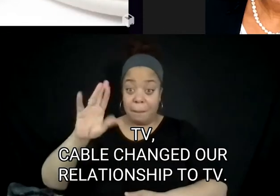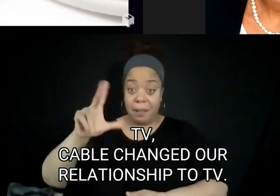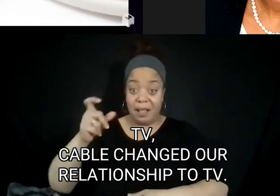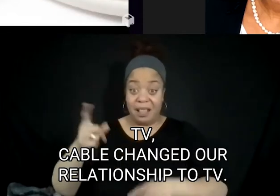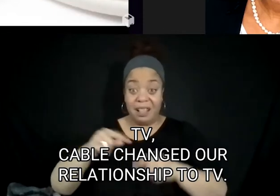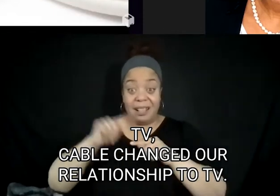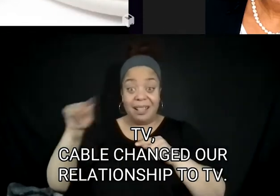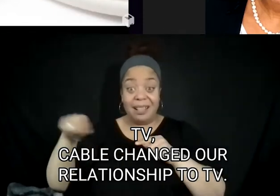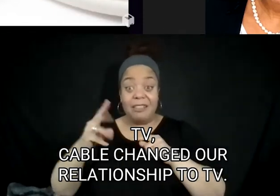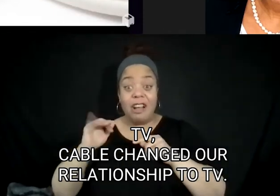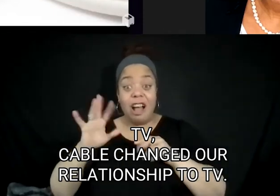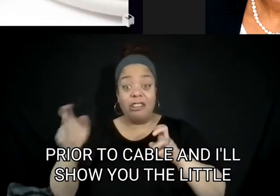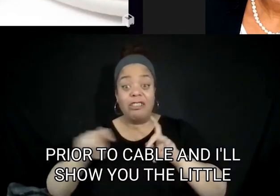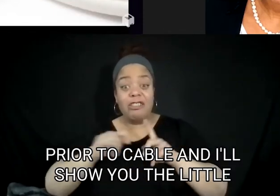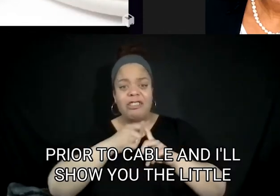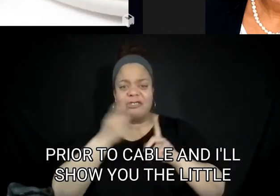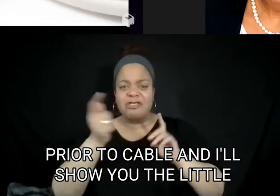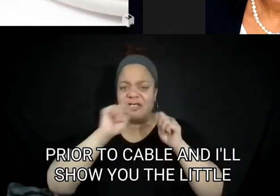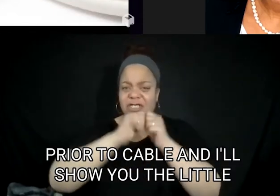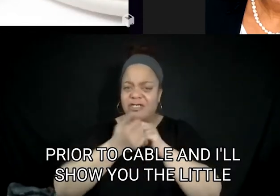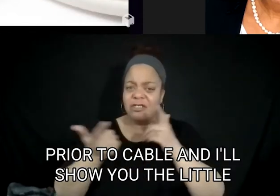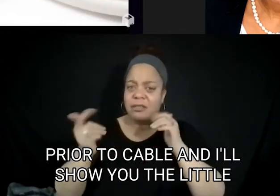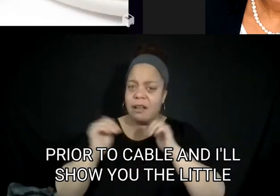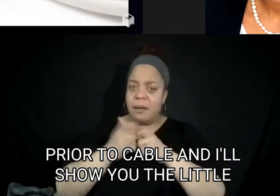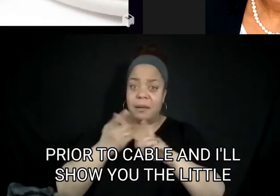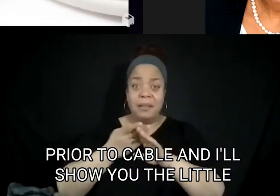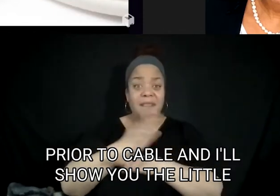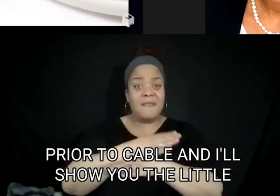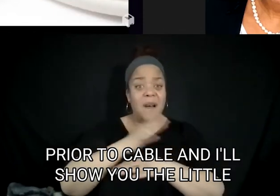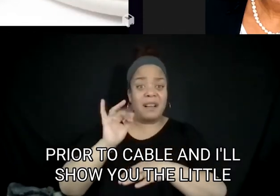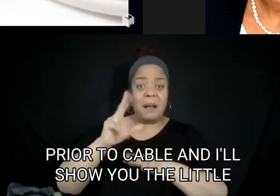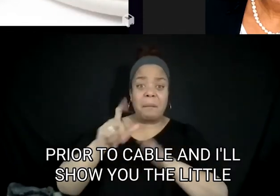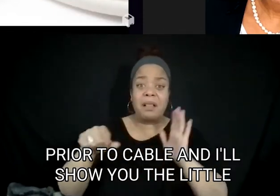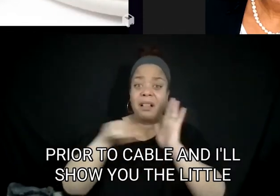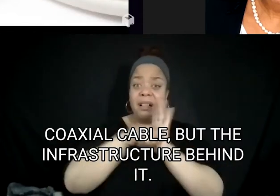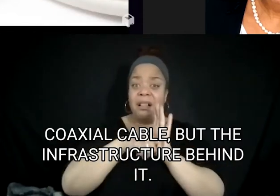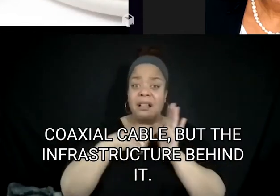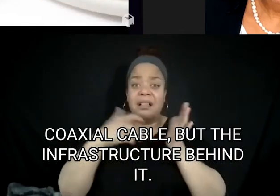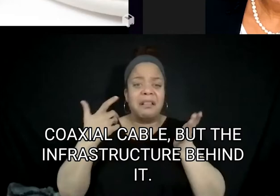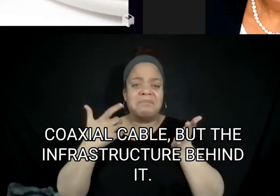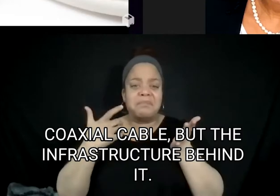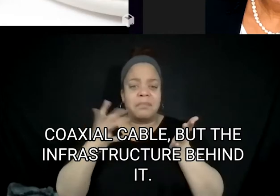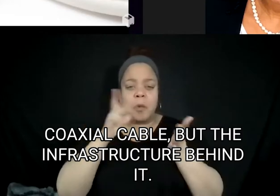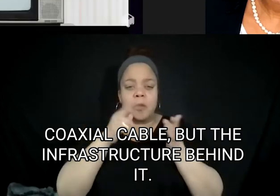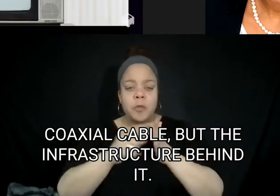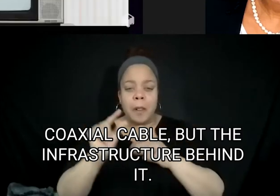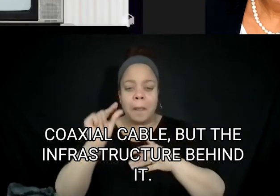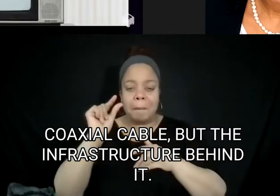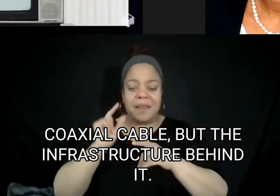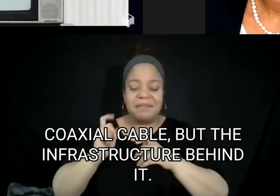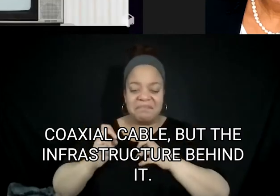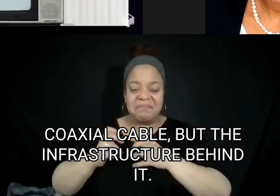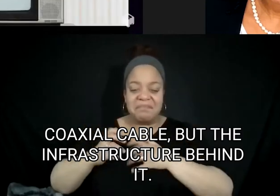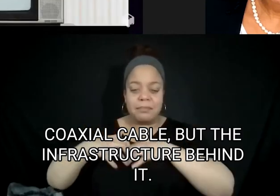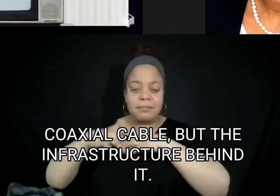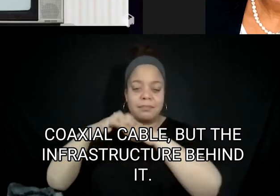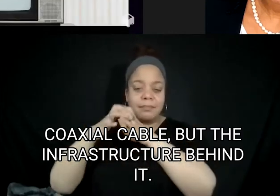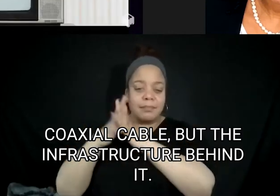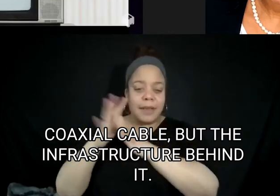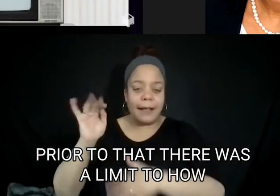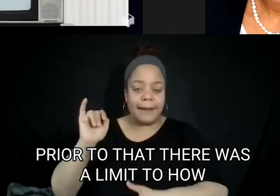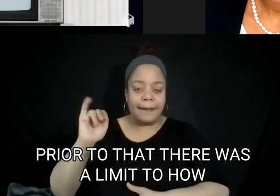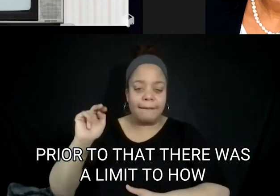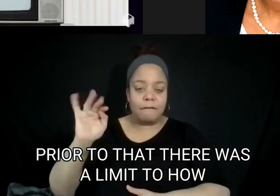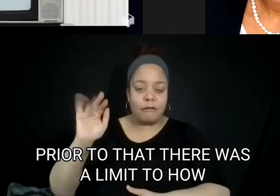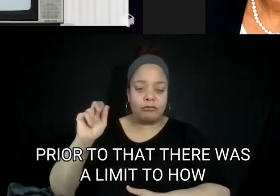it, prior to that, there was a limit to how many channels, you know, our TV could get through the airwaves. And if I go back, like you'll actually see on